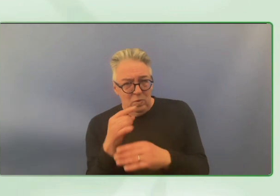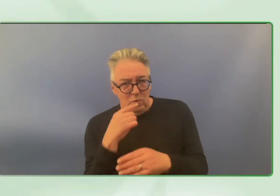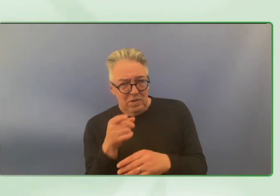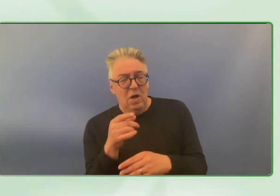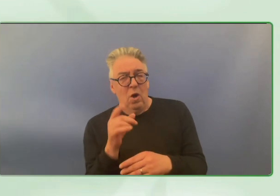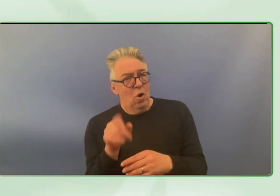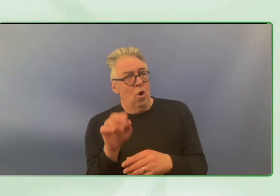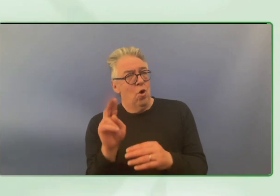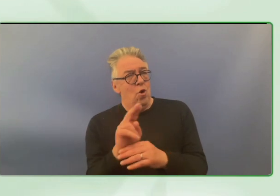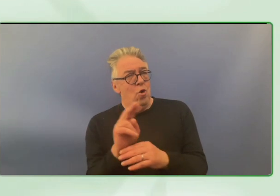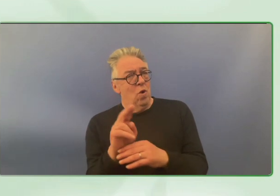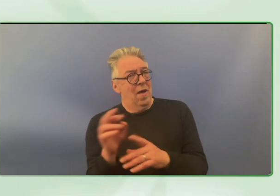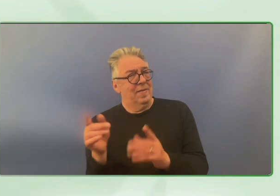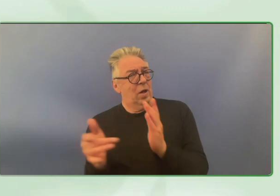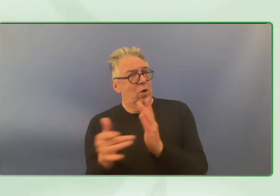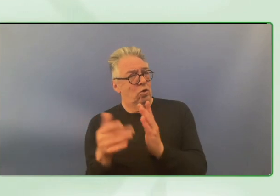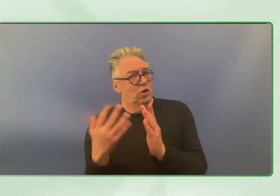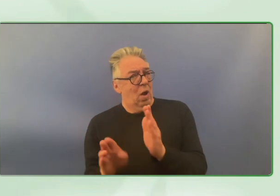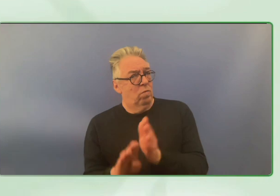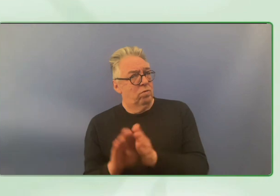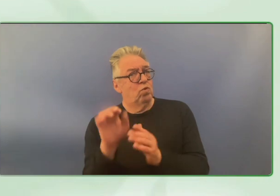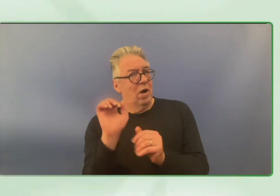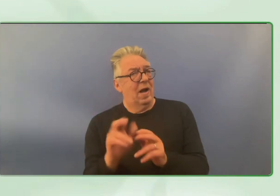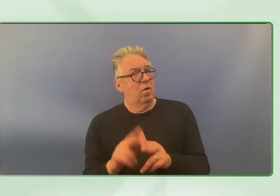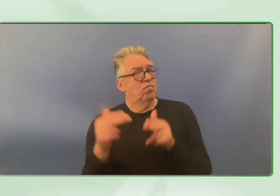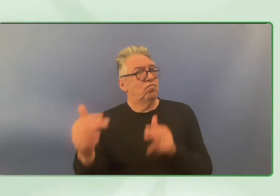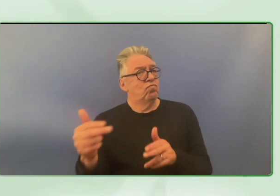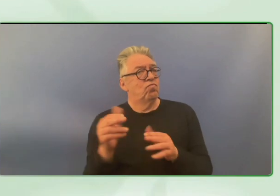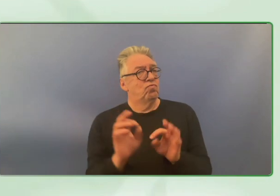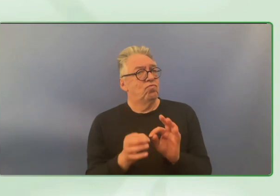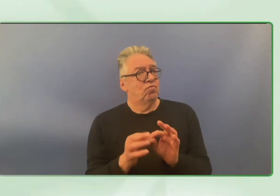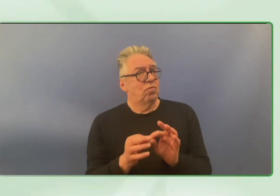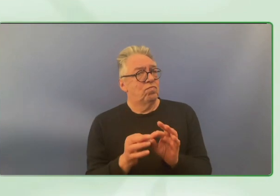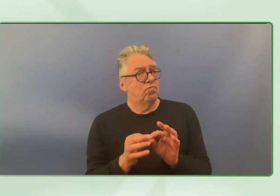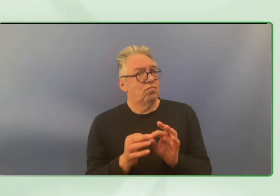technology has improved, so you can also provide this to the deaf community in Minnesota.